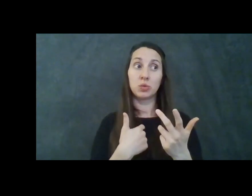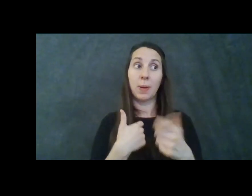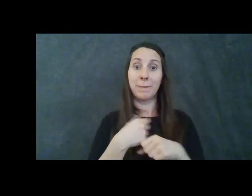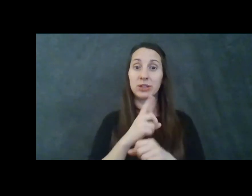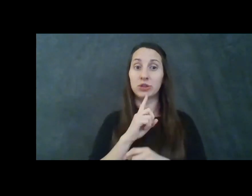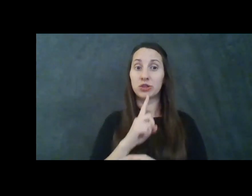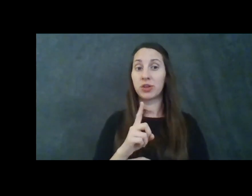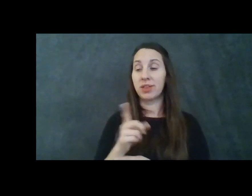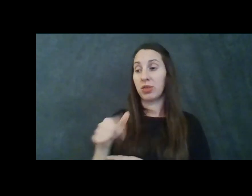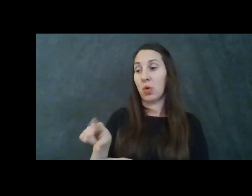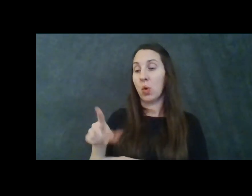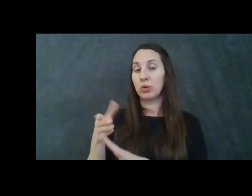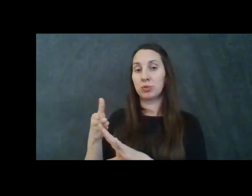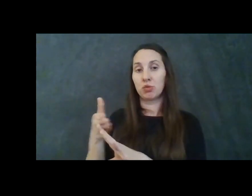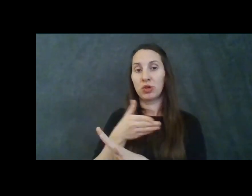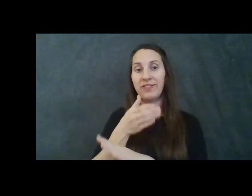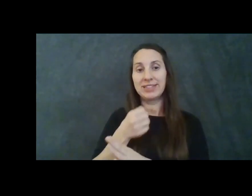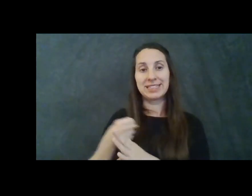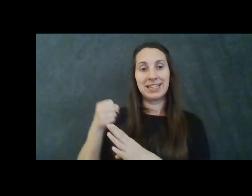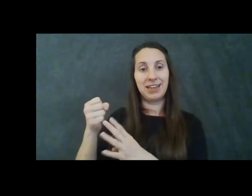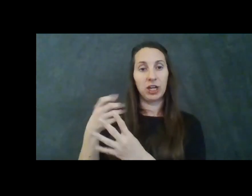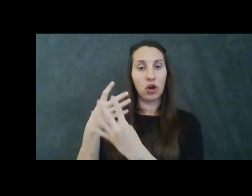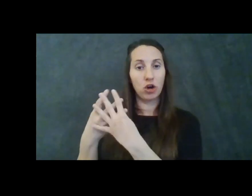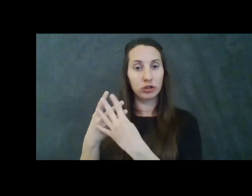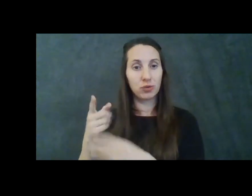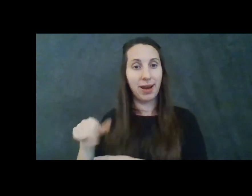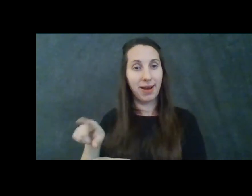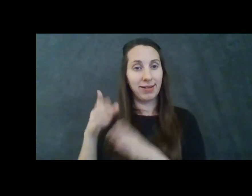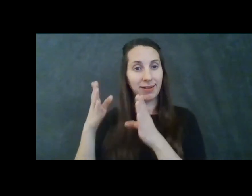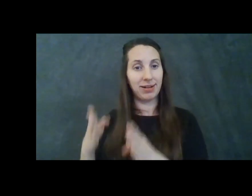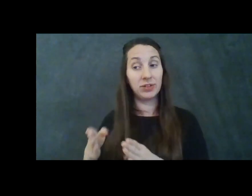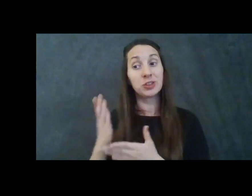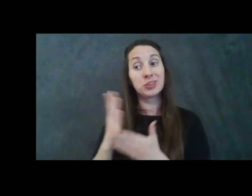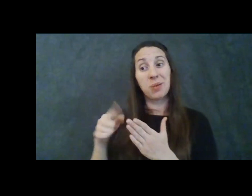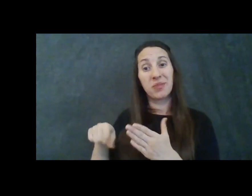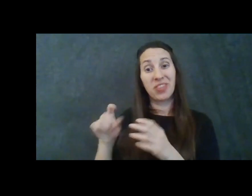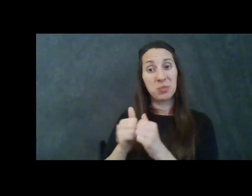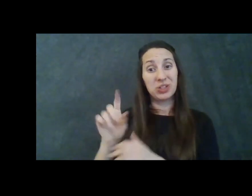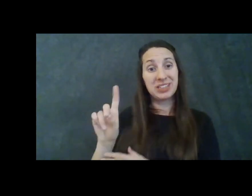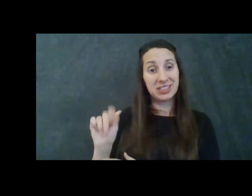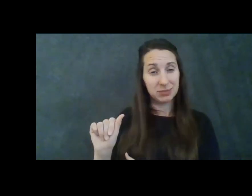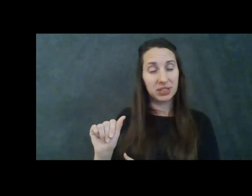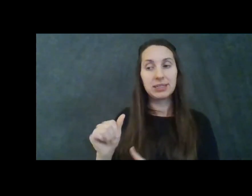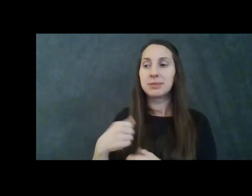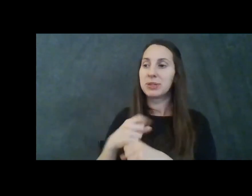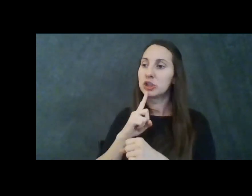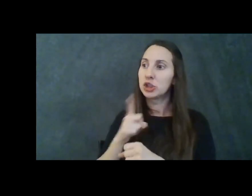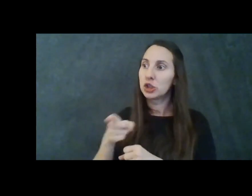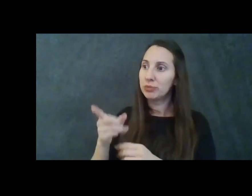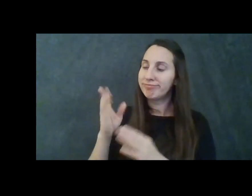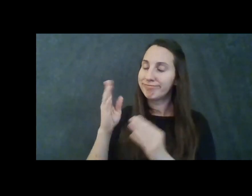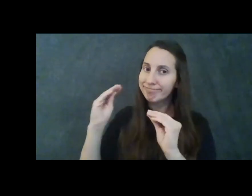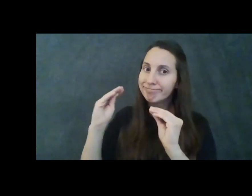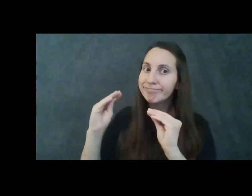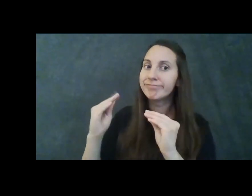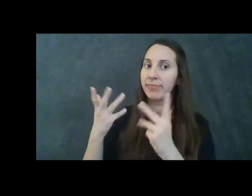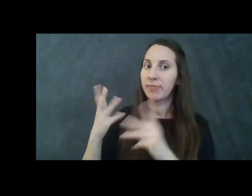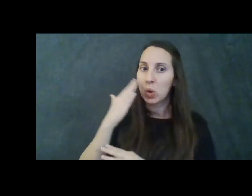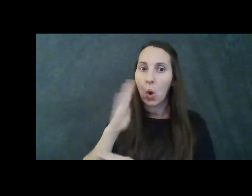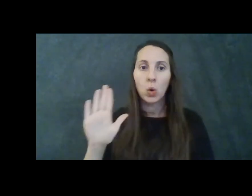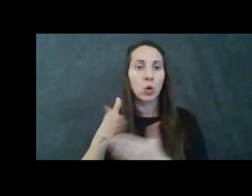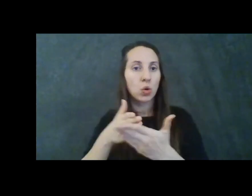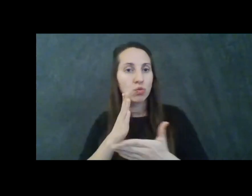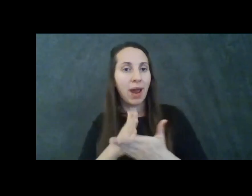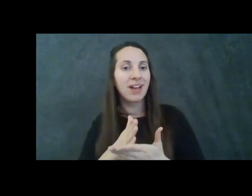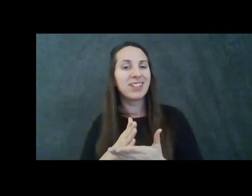developmental disabilities, are aware of their voting rights. That's another population that is, again, overlooked. We have also gotten the word out